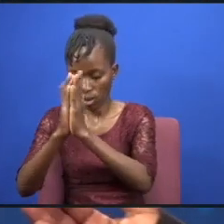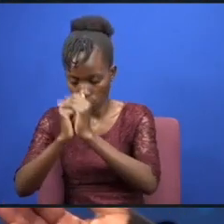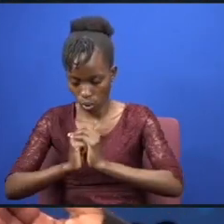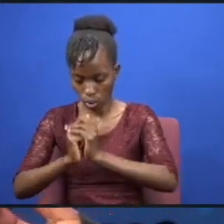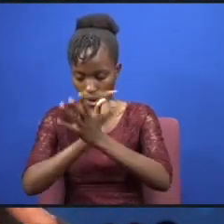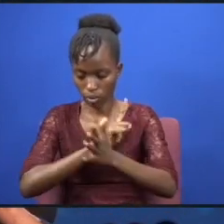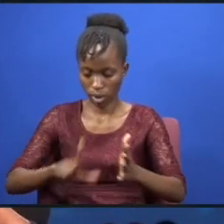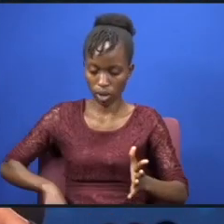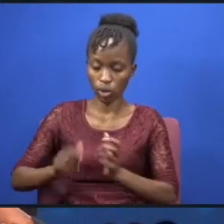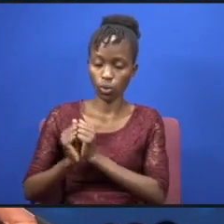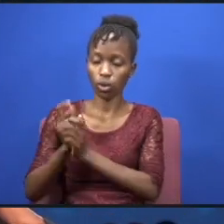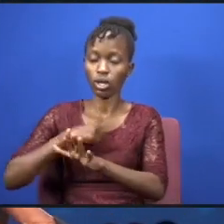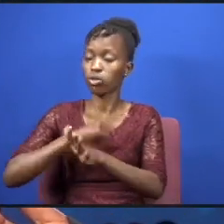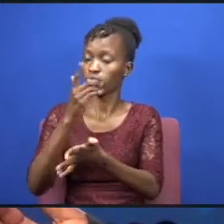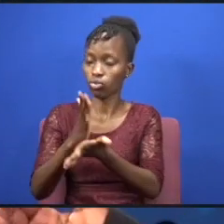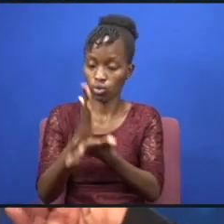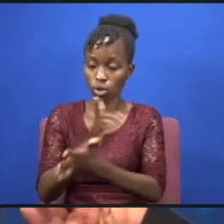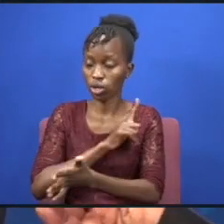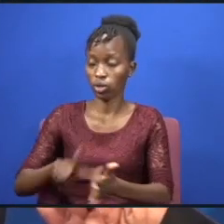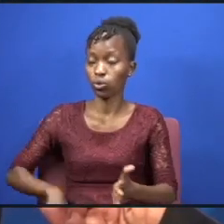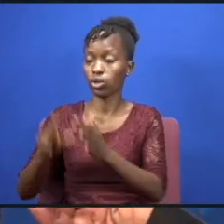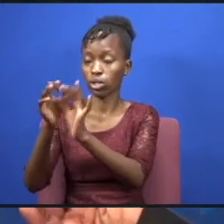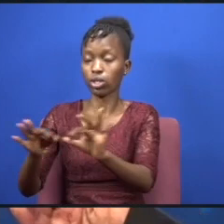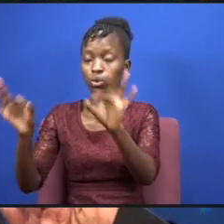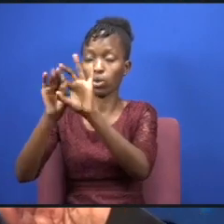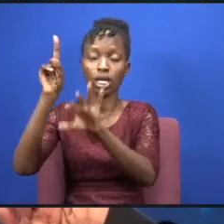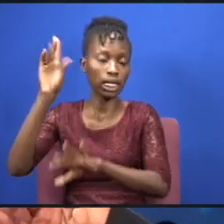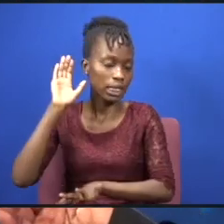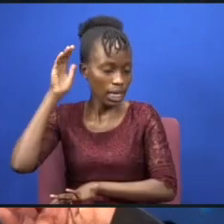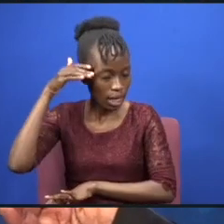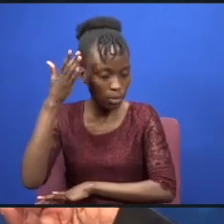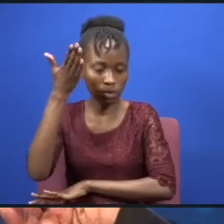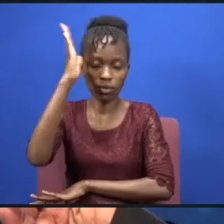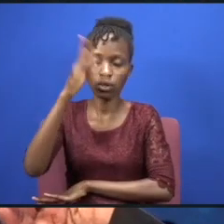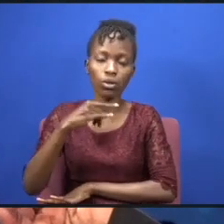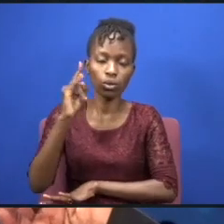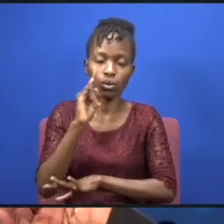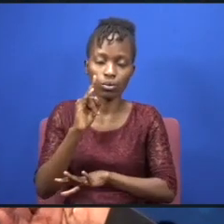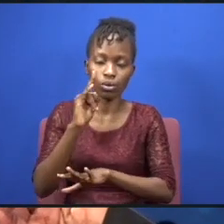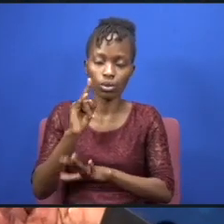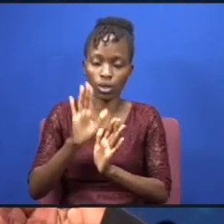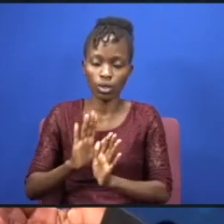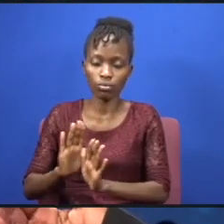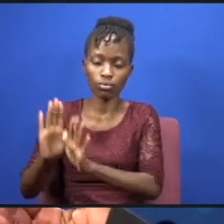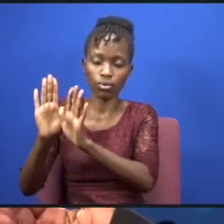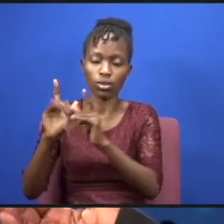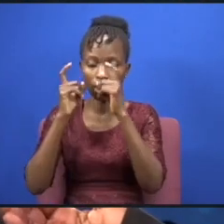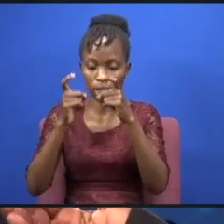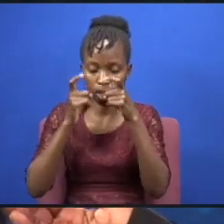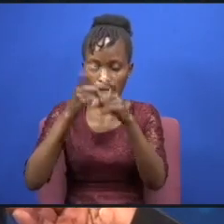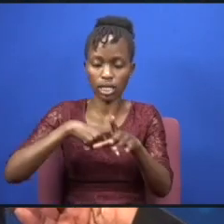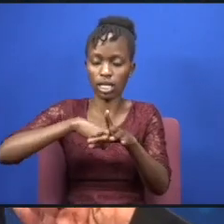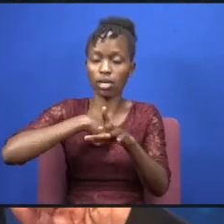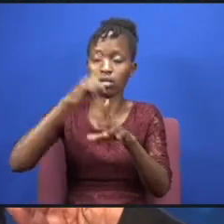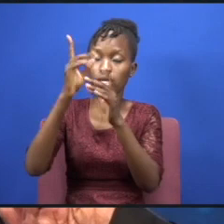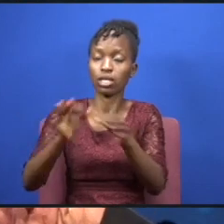with us. Indeed, he is worthy. He's the Lamb of God who took away our sins. And he is worthy